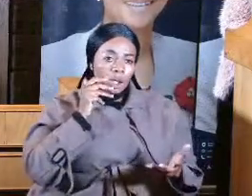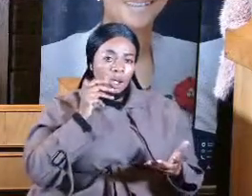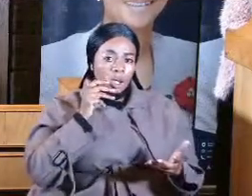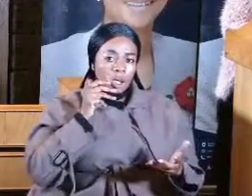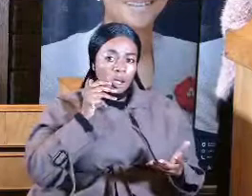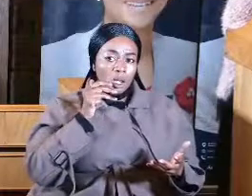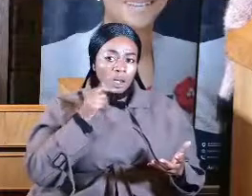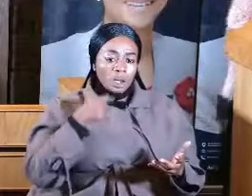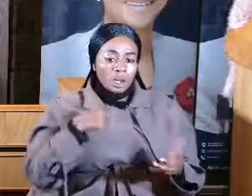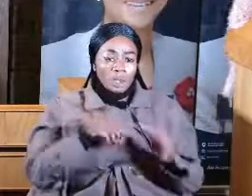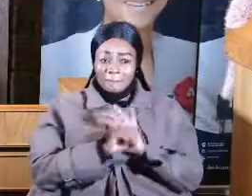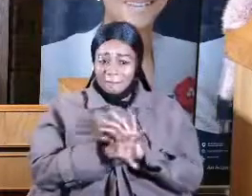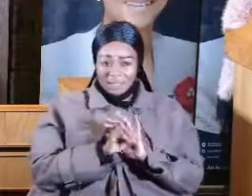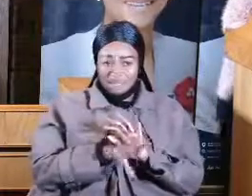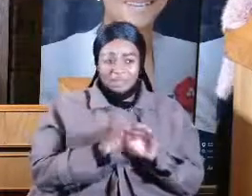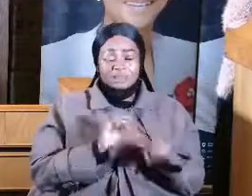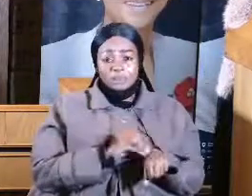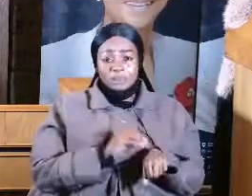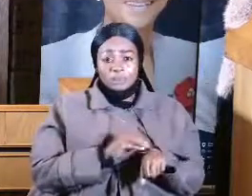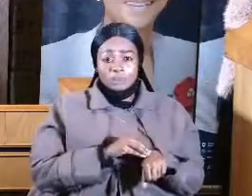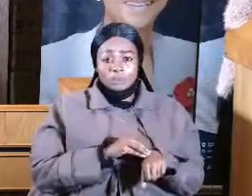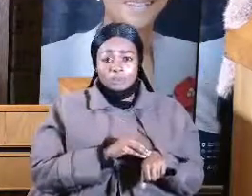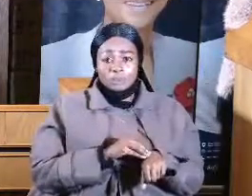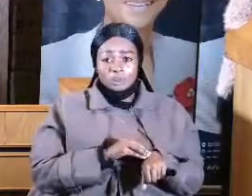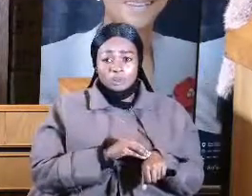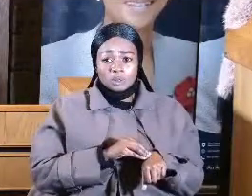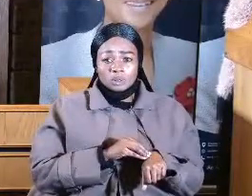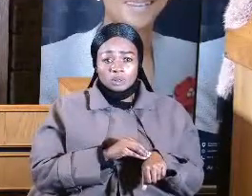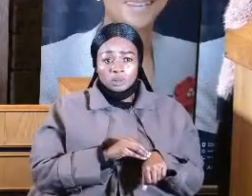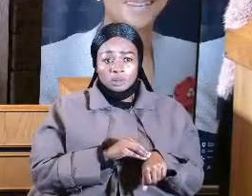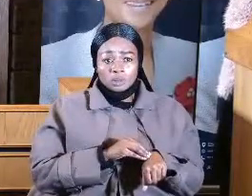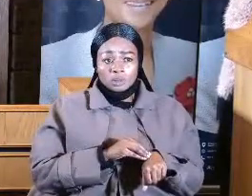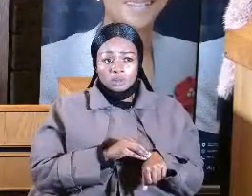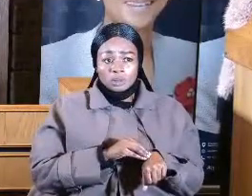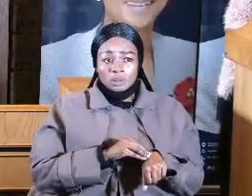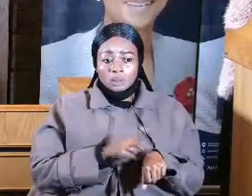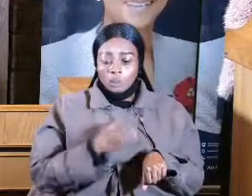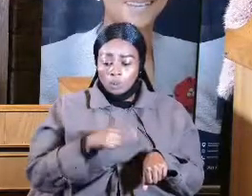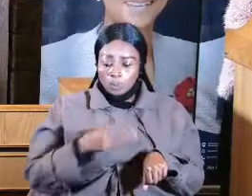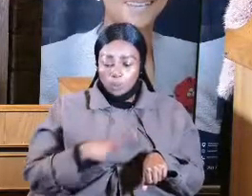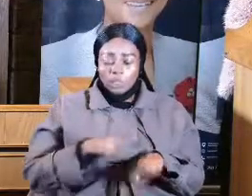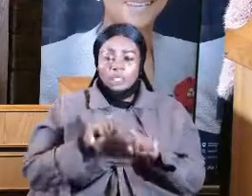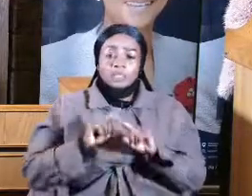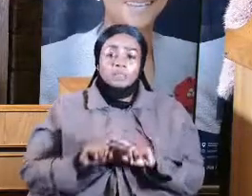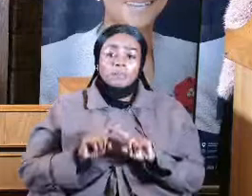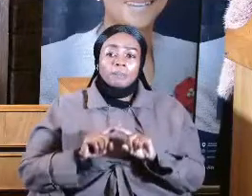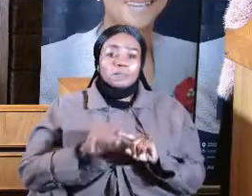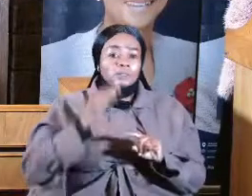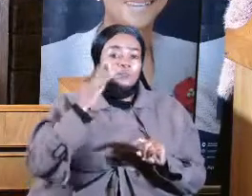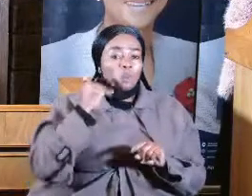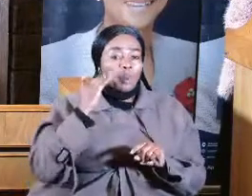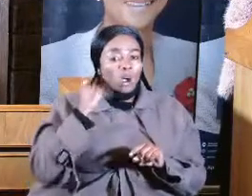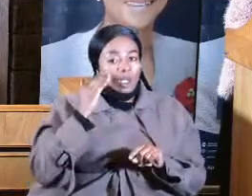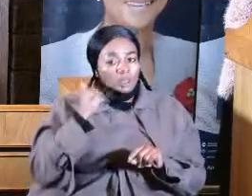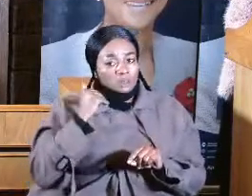Market is a problem. At this day and day Asian time, we still depend on a white monopoly